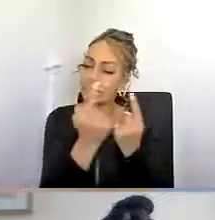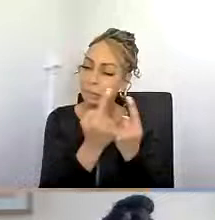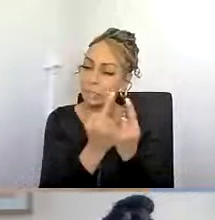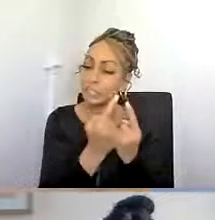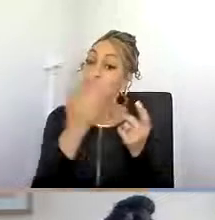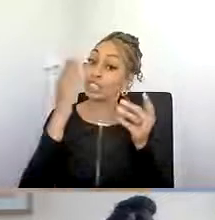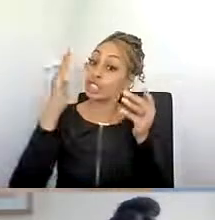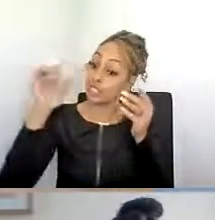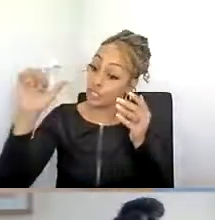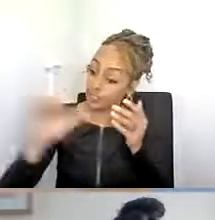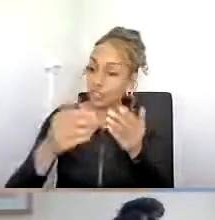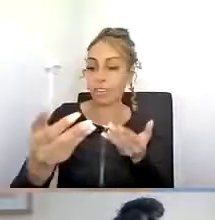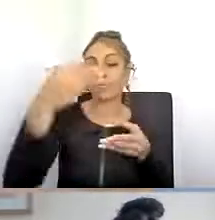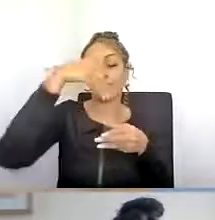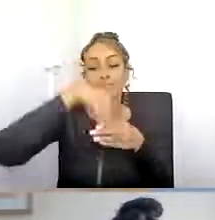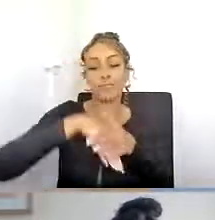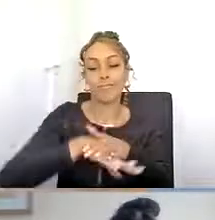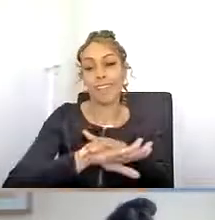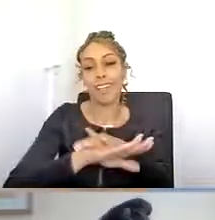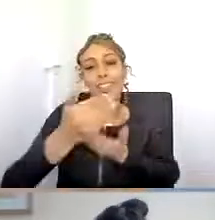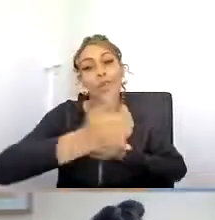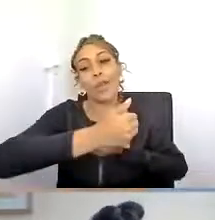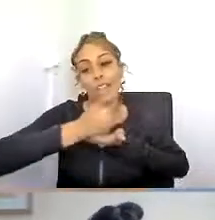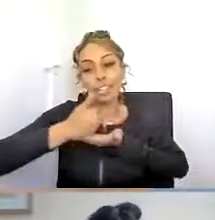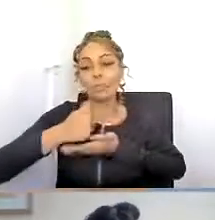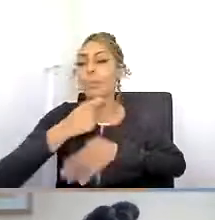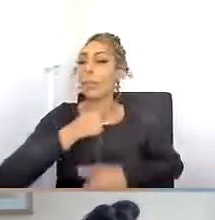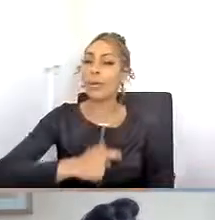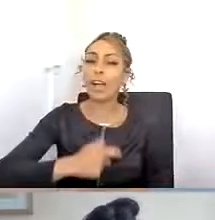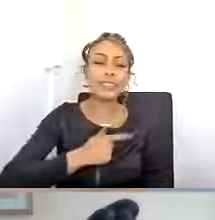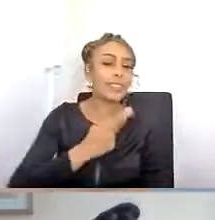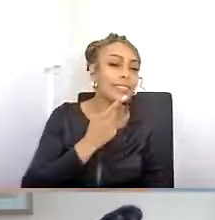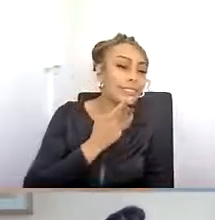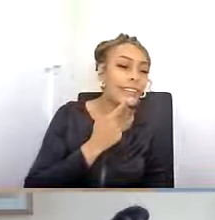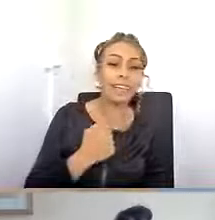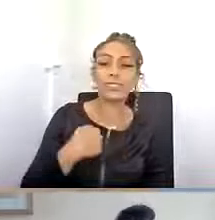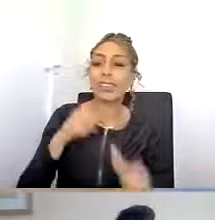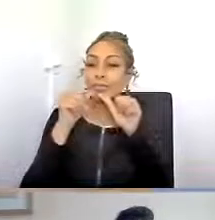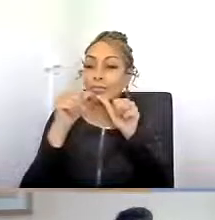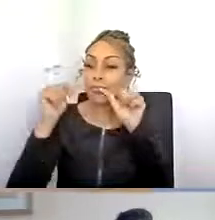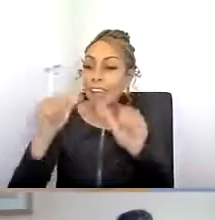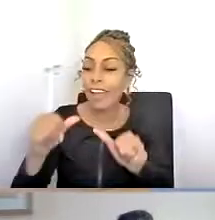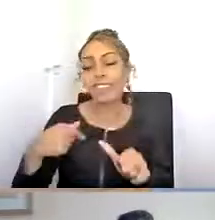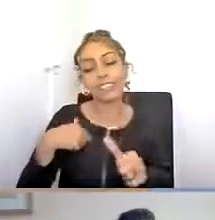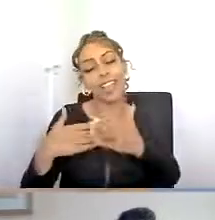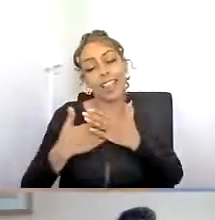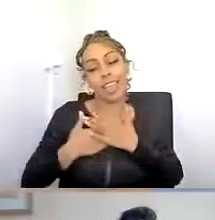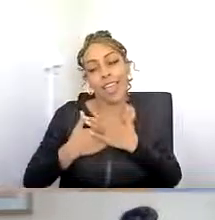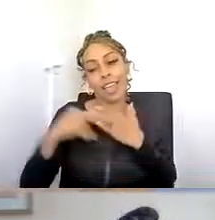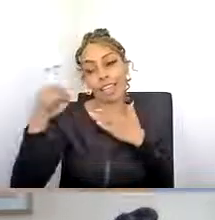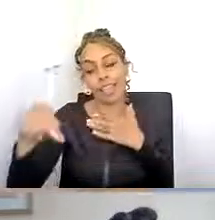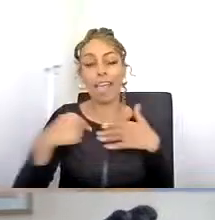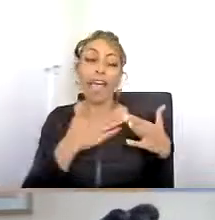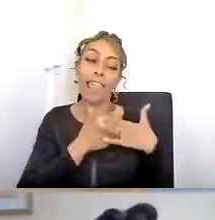the collection. And of course, personal tastes and preferences have crept in, and